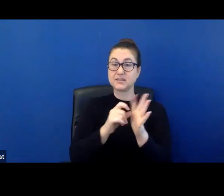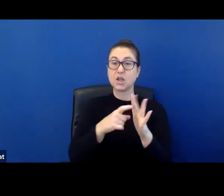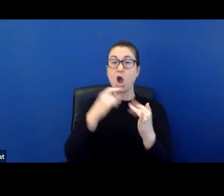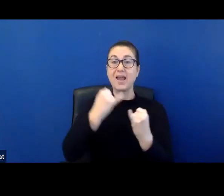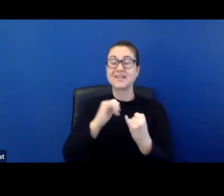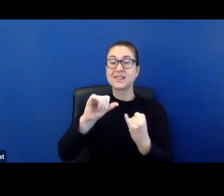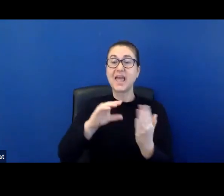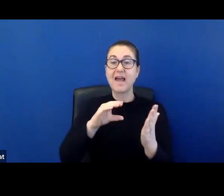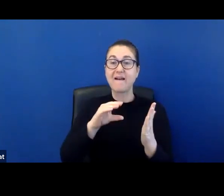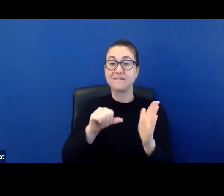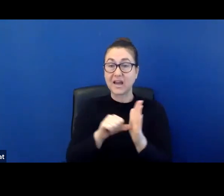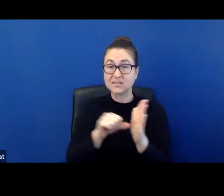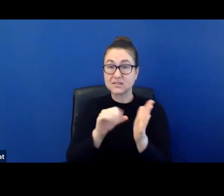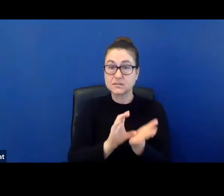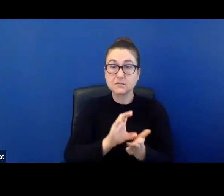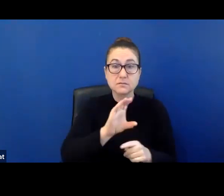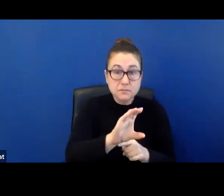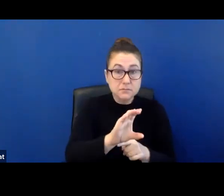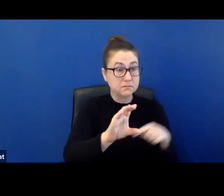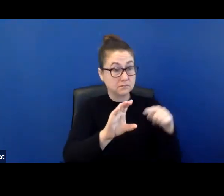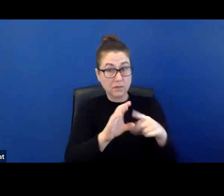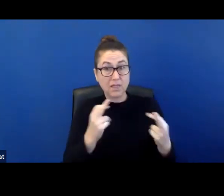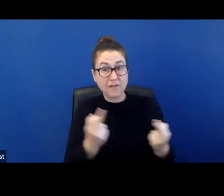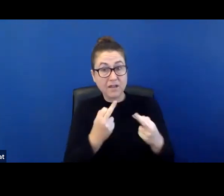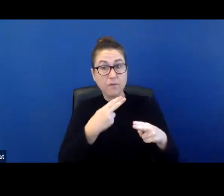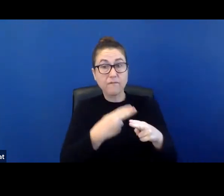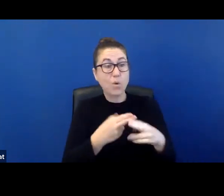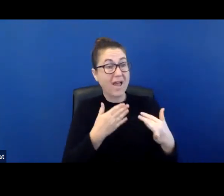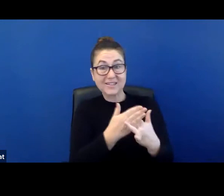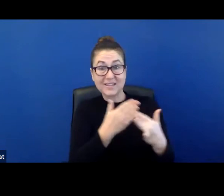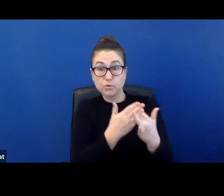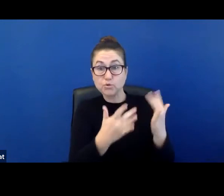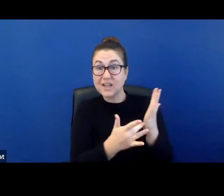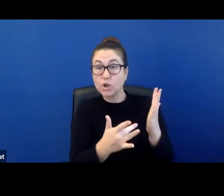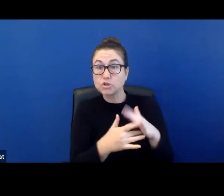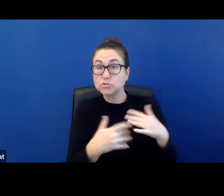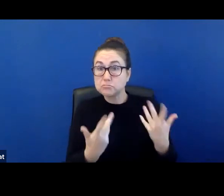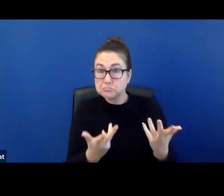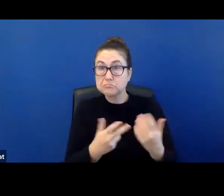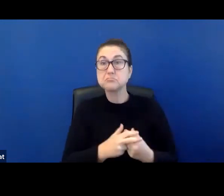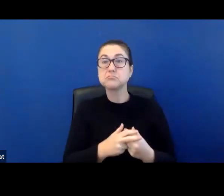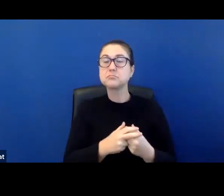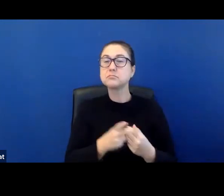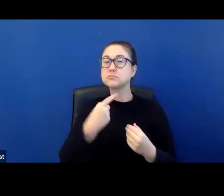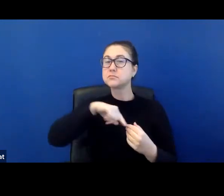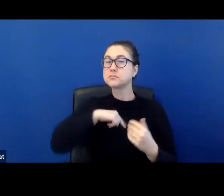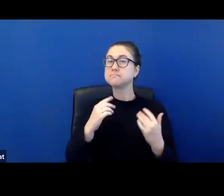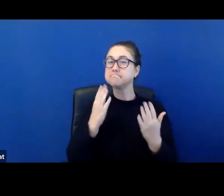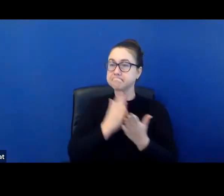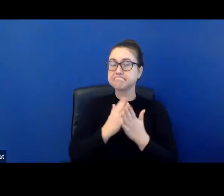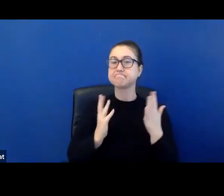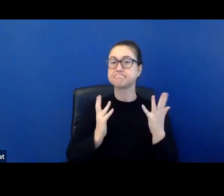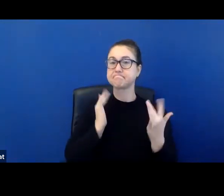NDIS is made available for accessible technology. And so when we considered this long and hard,